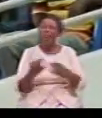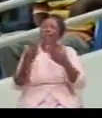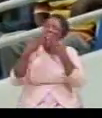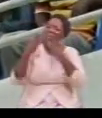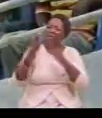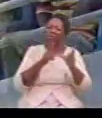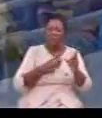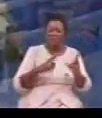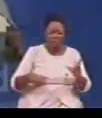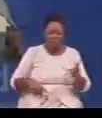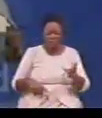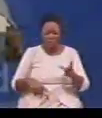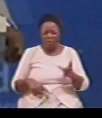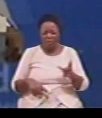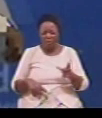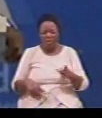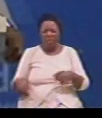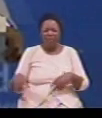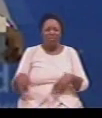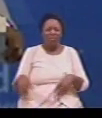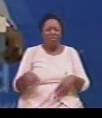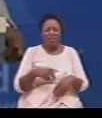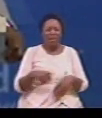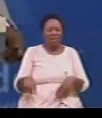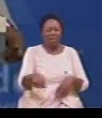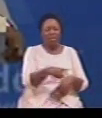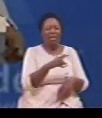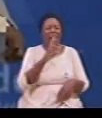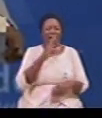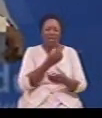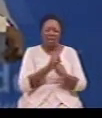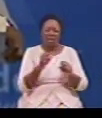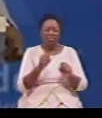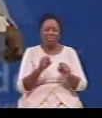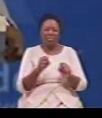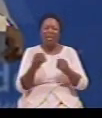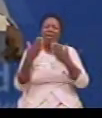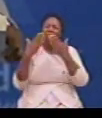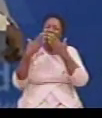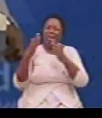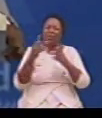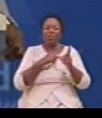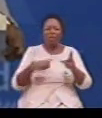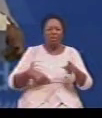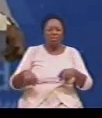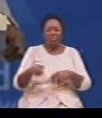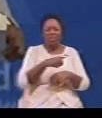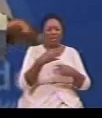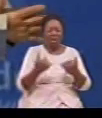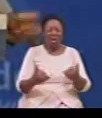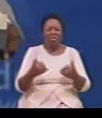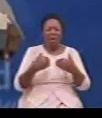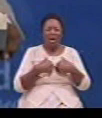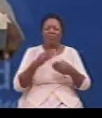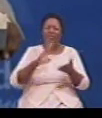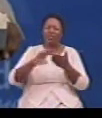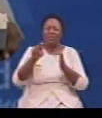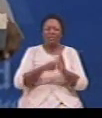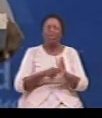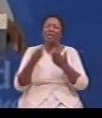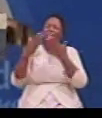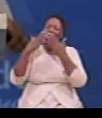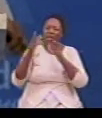you, Lord. They are saved. Thank you, Lord. They now have forgiveness. Thank you,